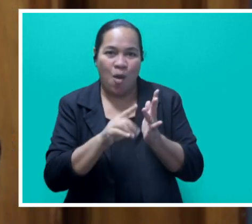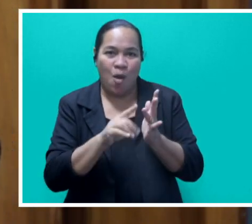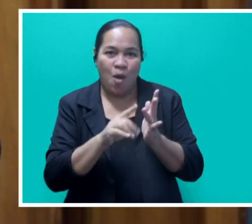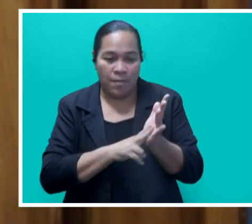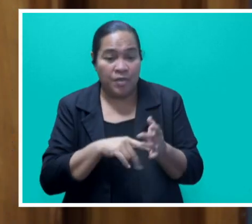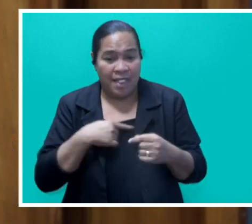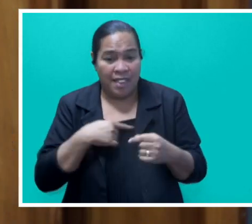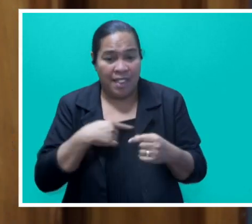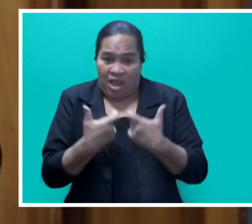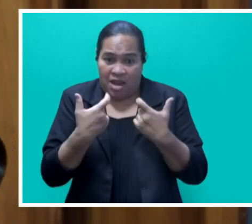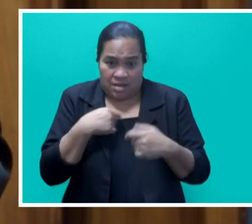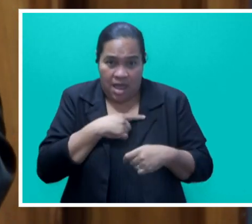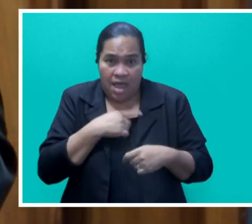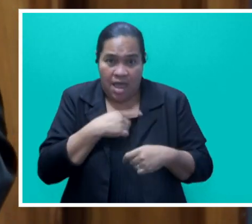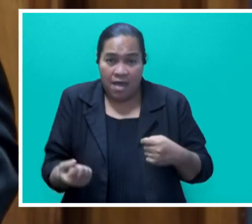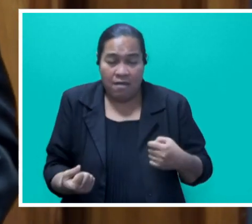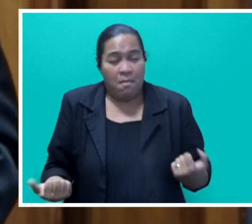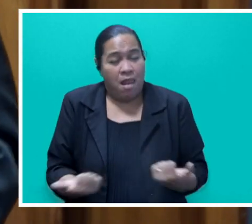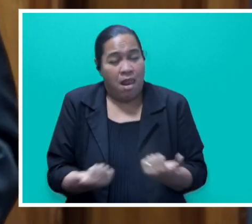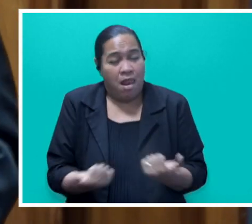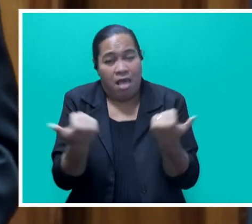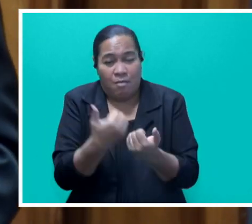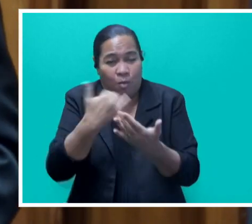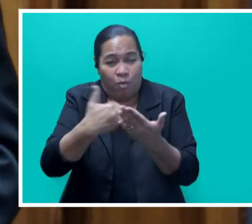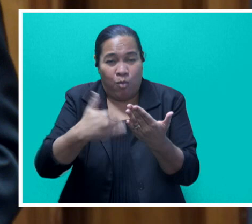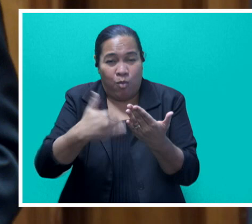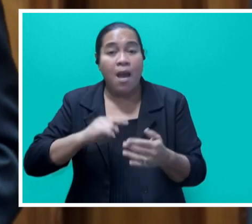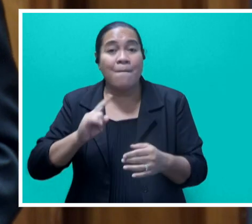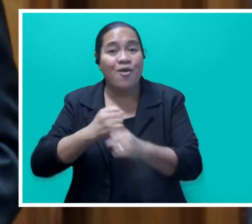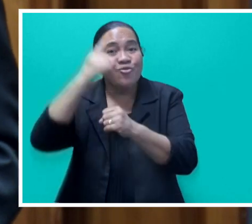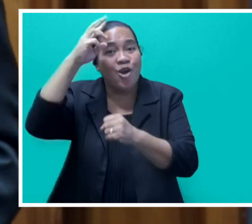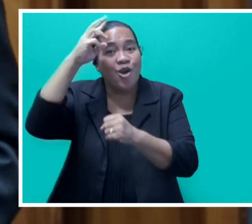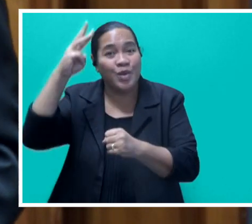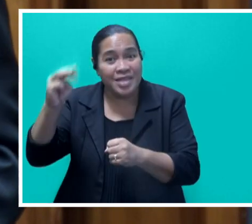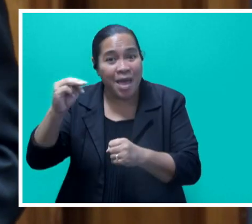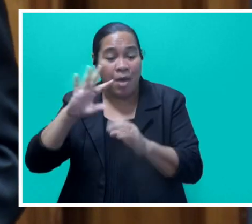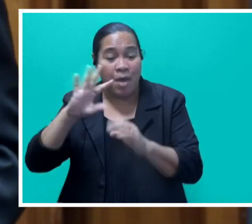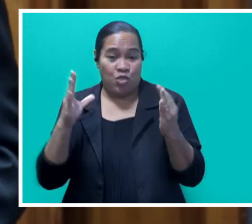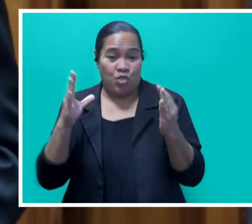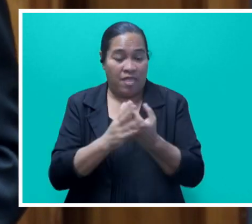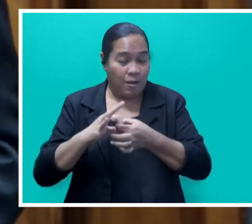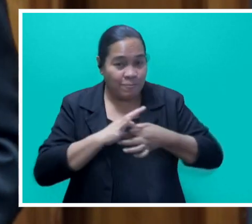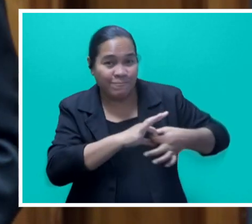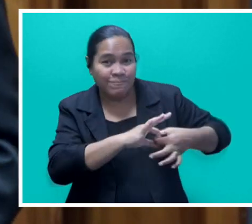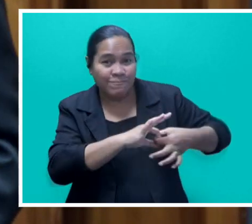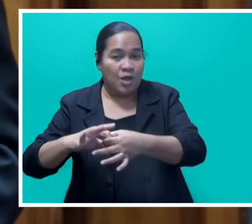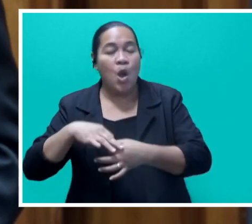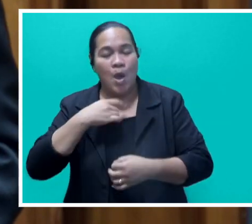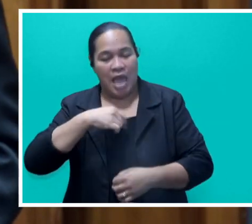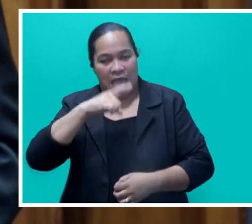in our nation are many, Mr. Speaker, sir, but with God's wisdom and together unified, we